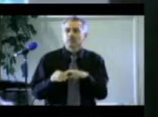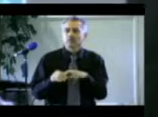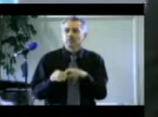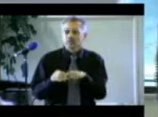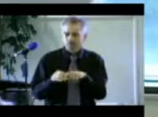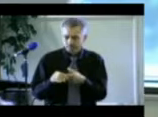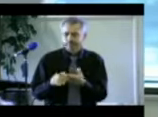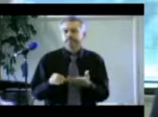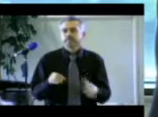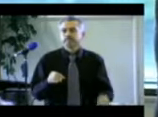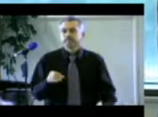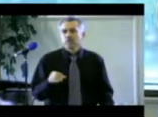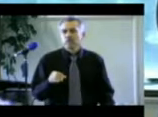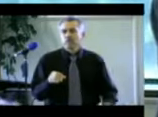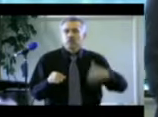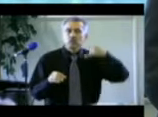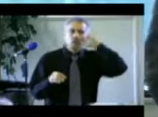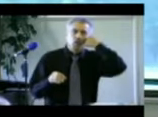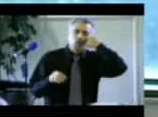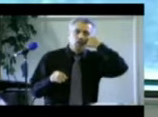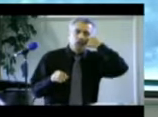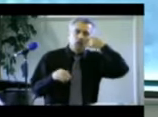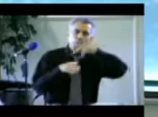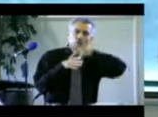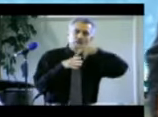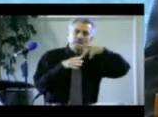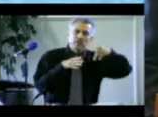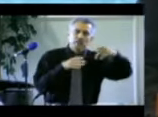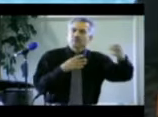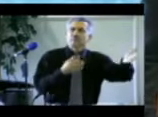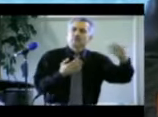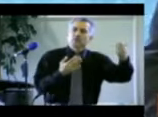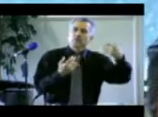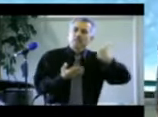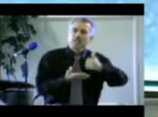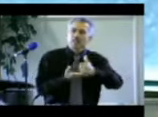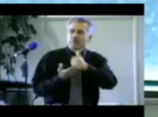sometimes we need to call in the professionals.